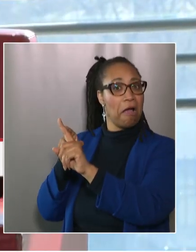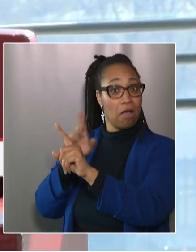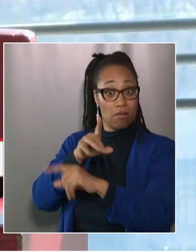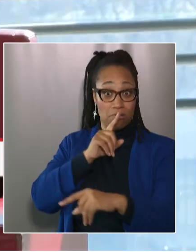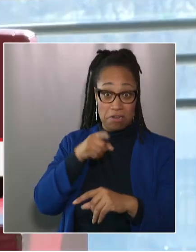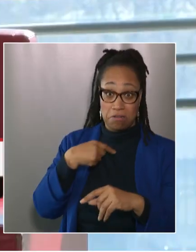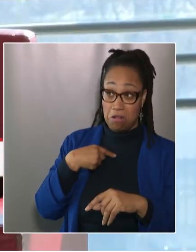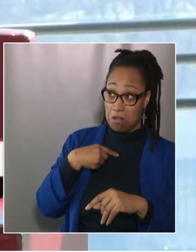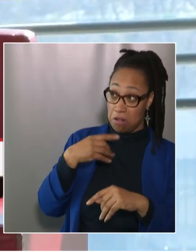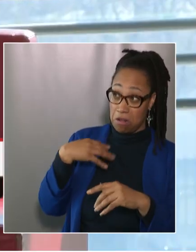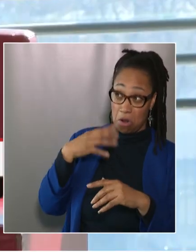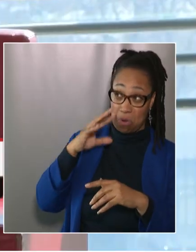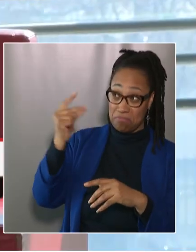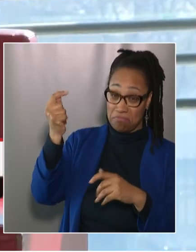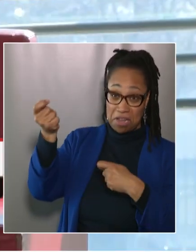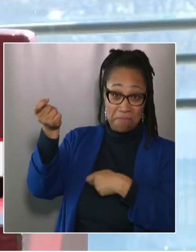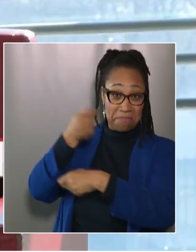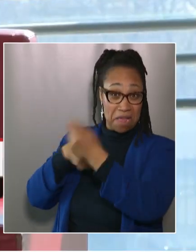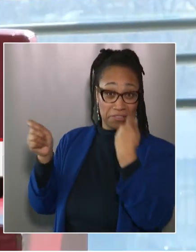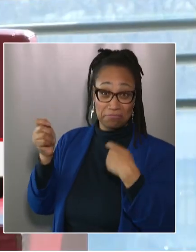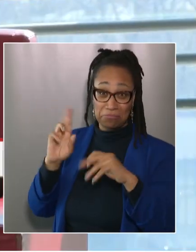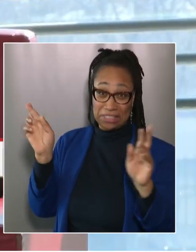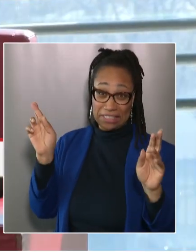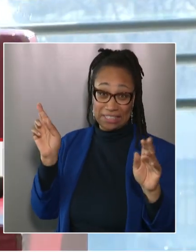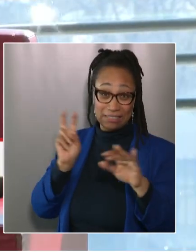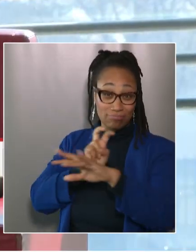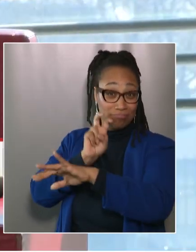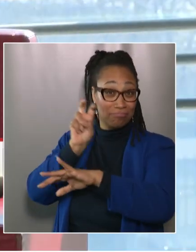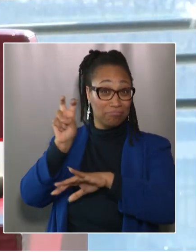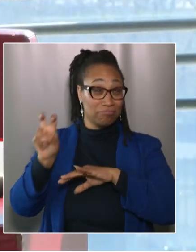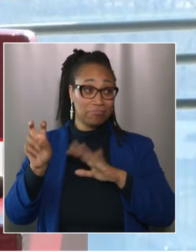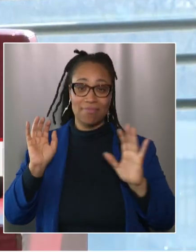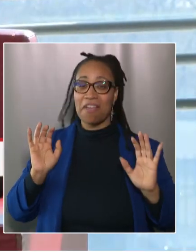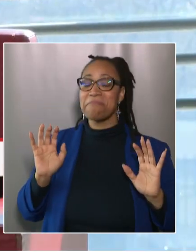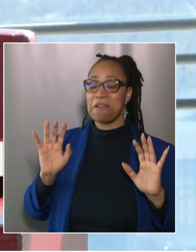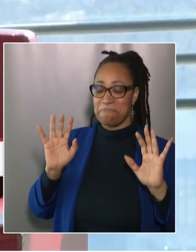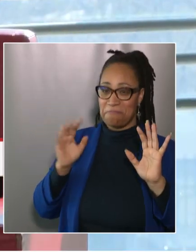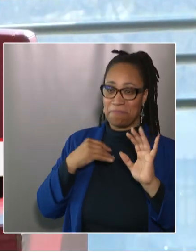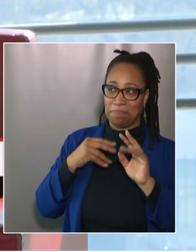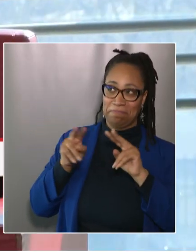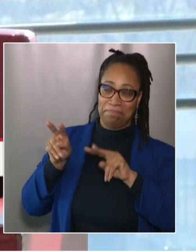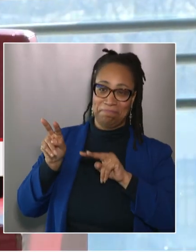sitting from that perch, I knew the things that I didn't think